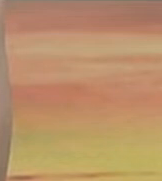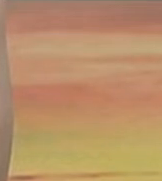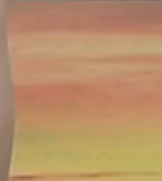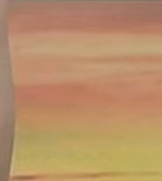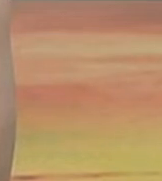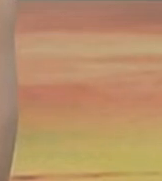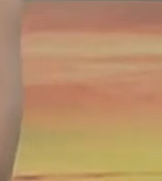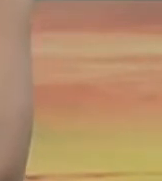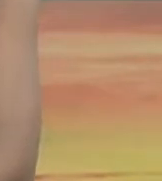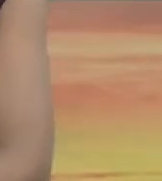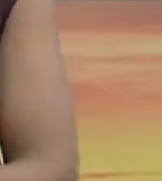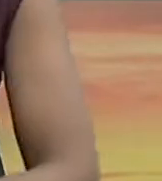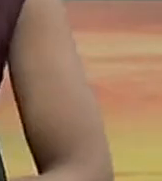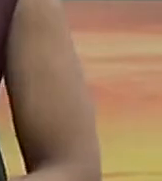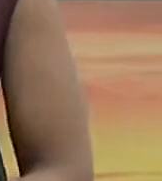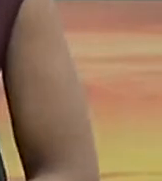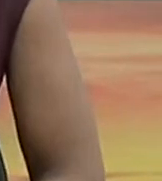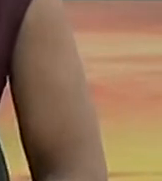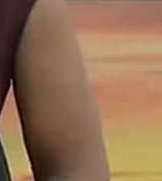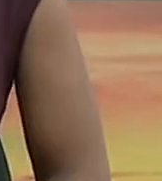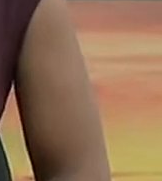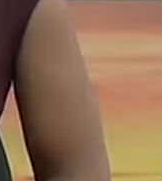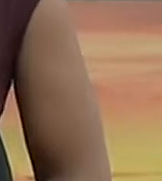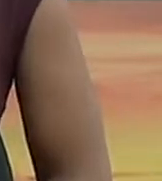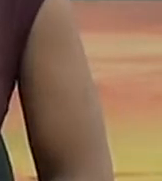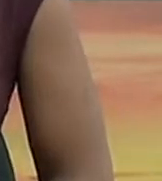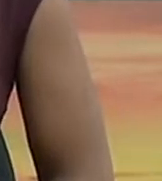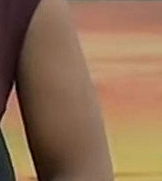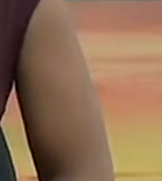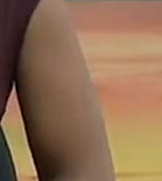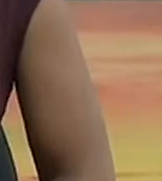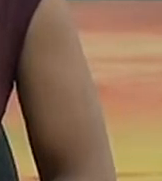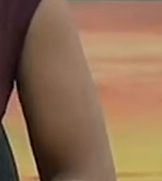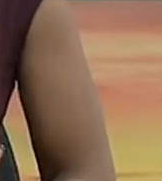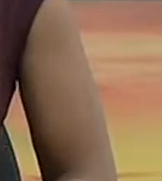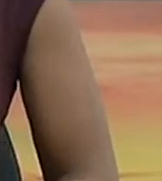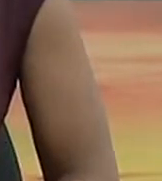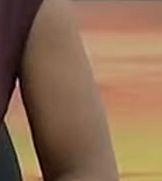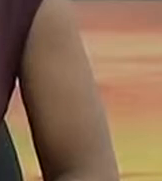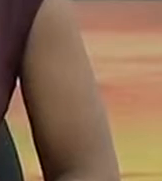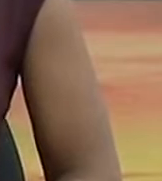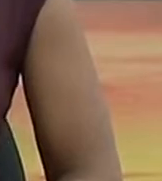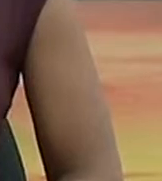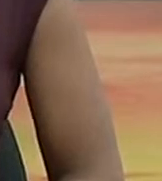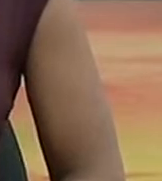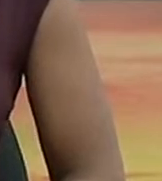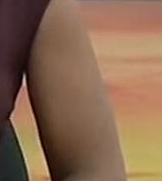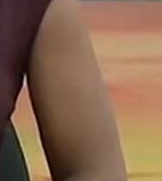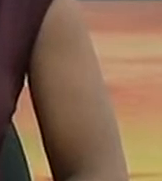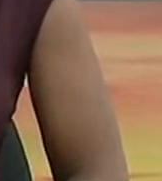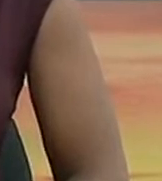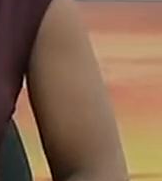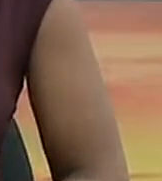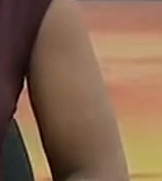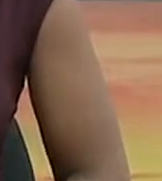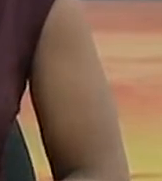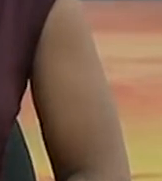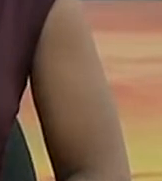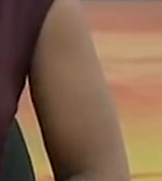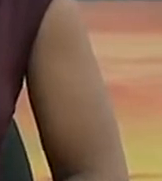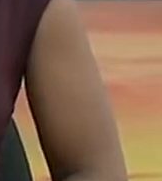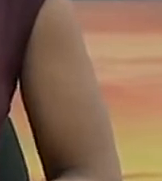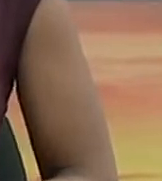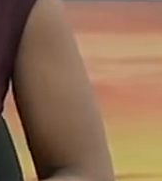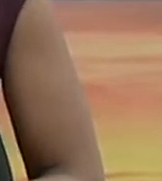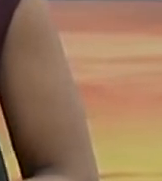They say when it rains, it pours. So we have taxes, levies, and